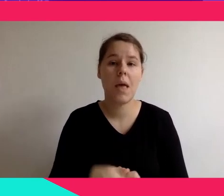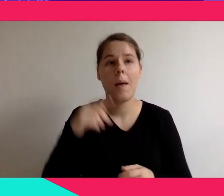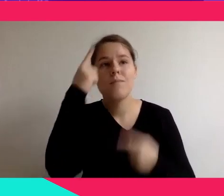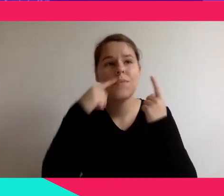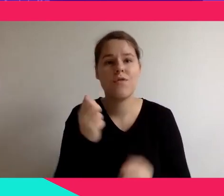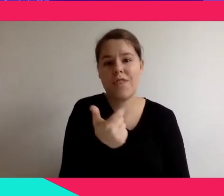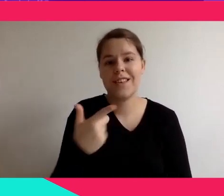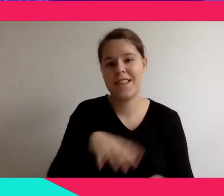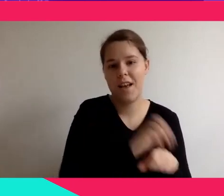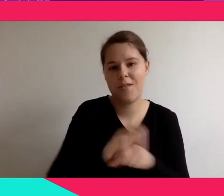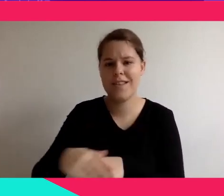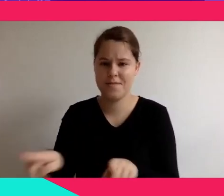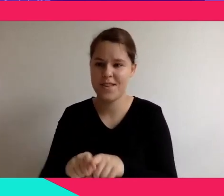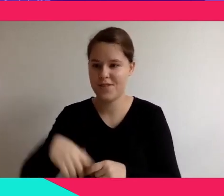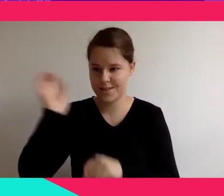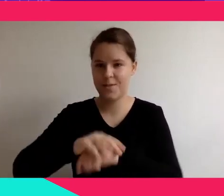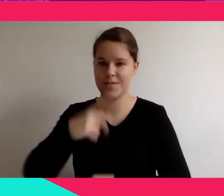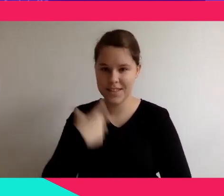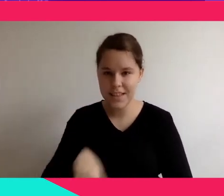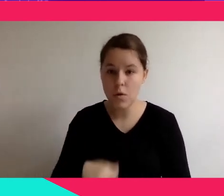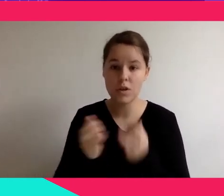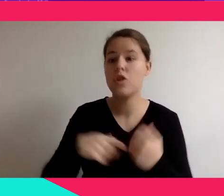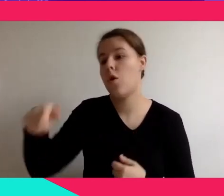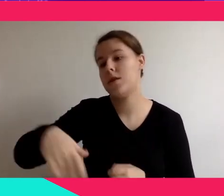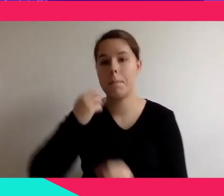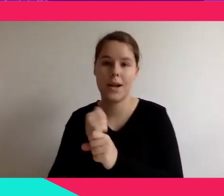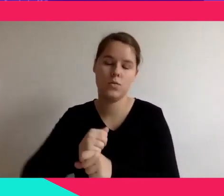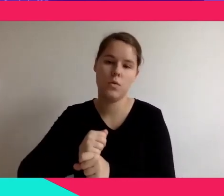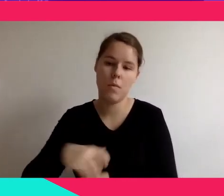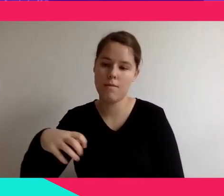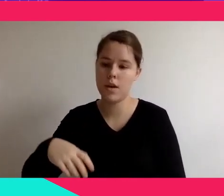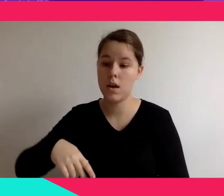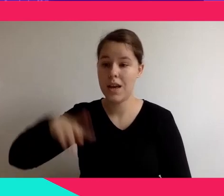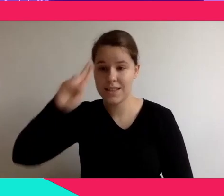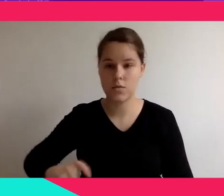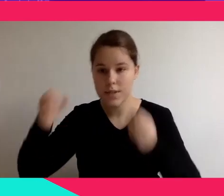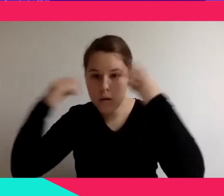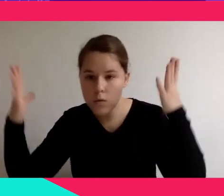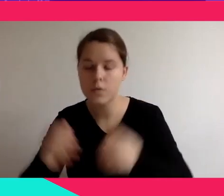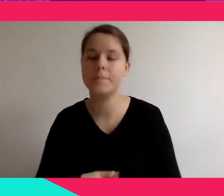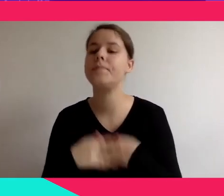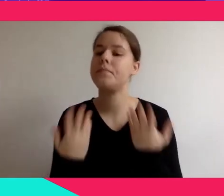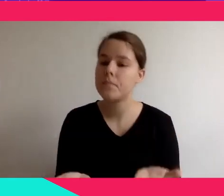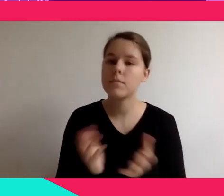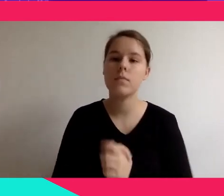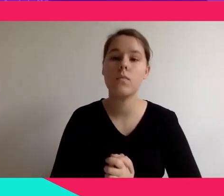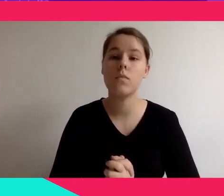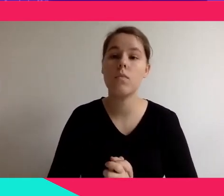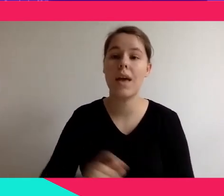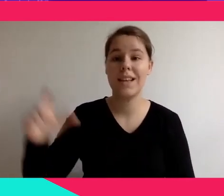wider cultural sector in the digital era, is that digitization can easily overwhelm